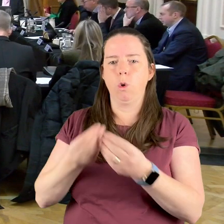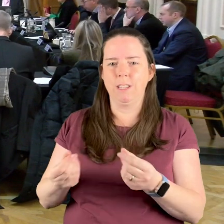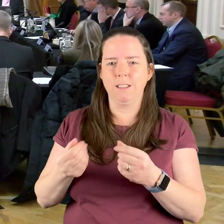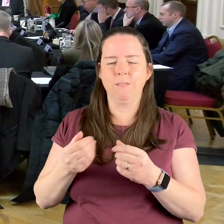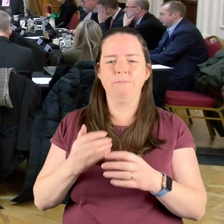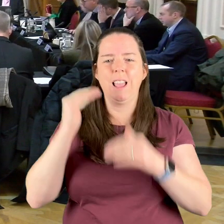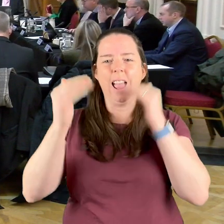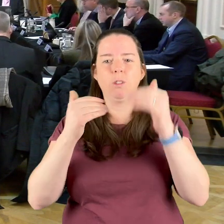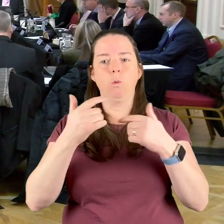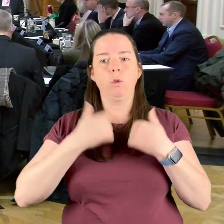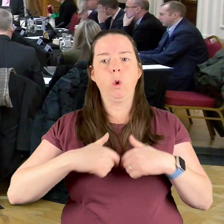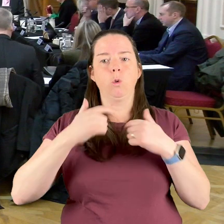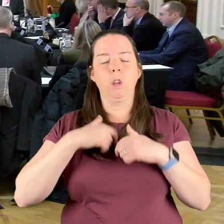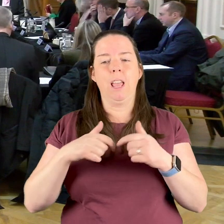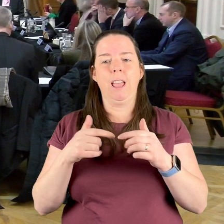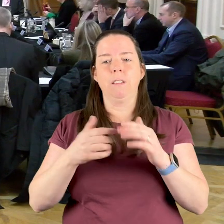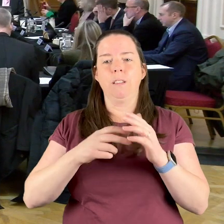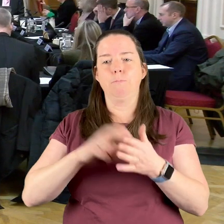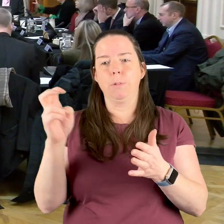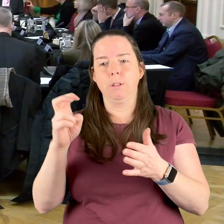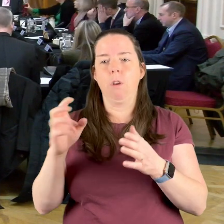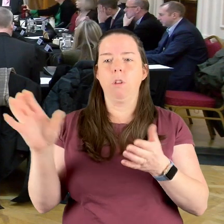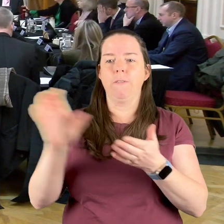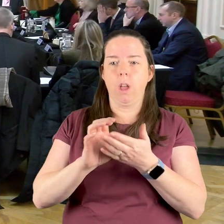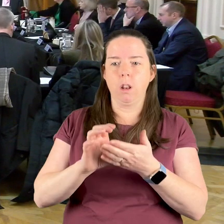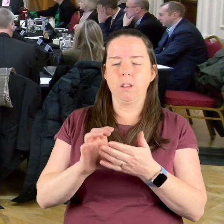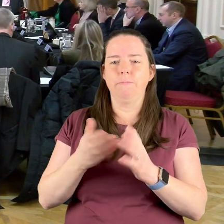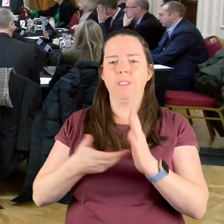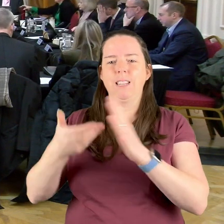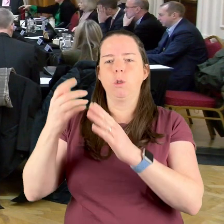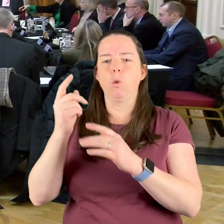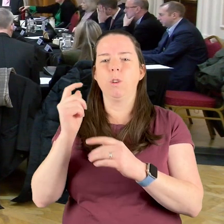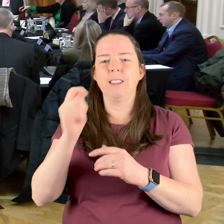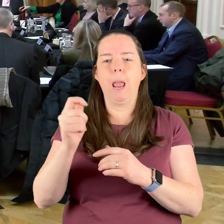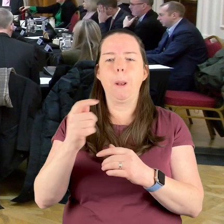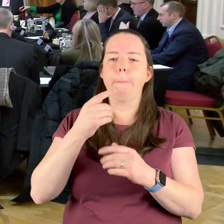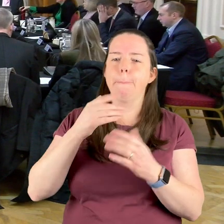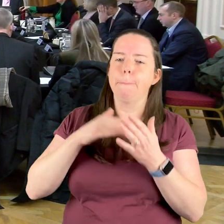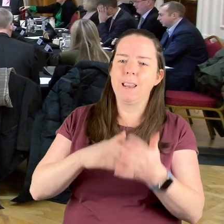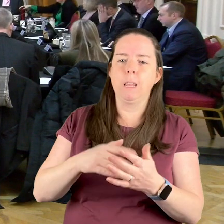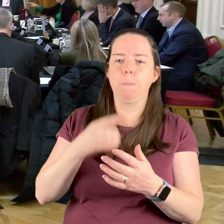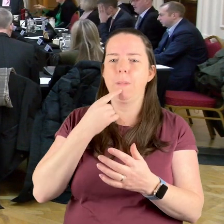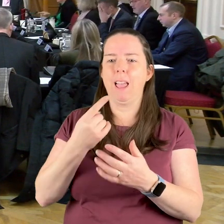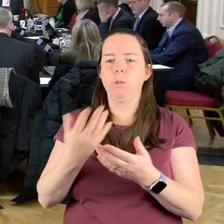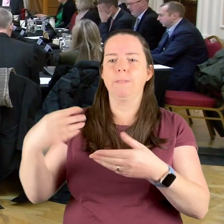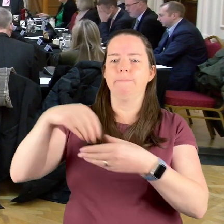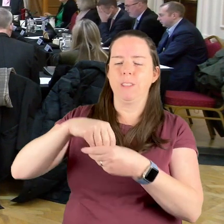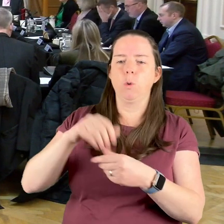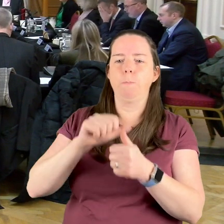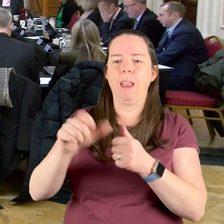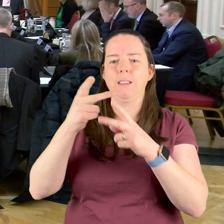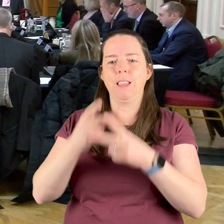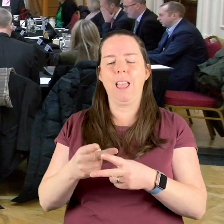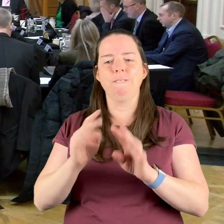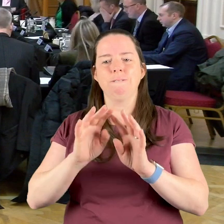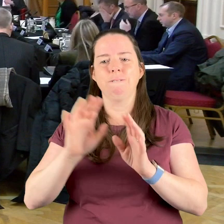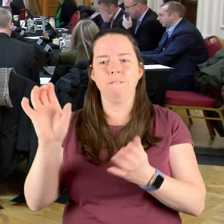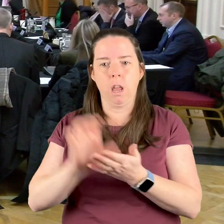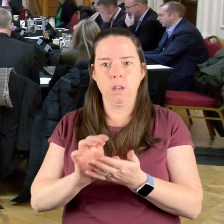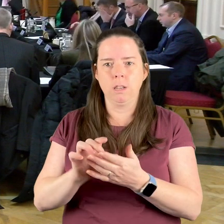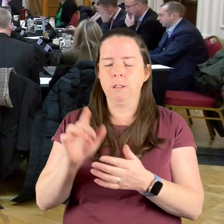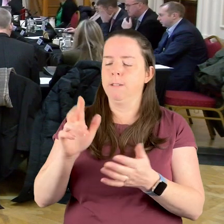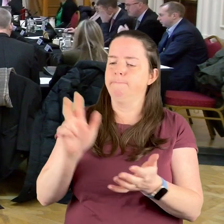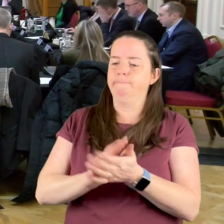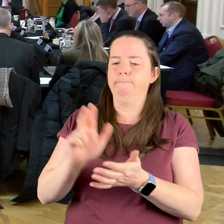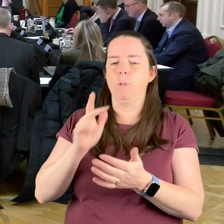resource, the Adult Social Care Discharge Fund, an additional £10 million going into the BCF, the